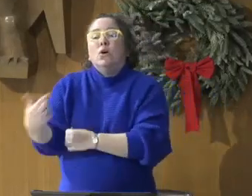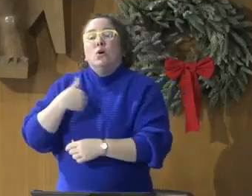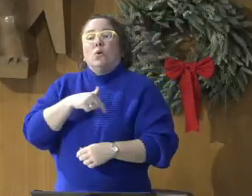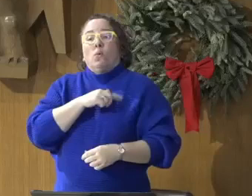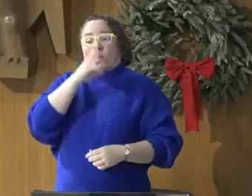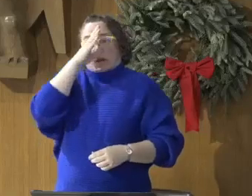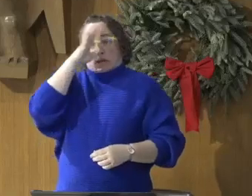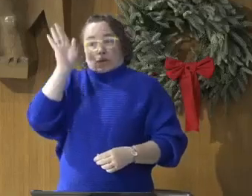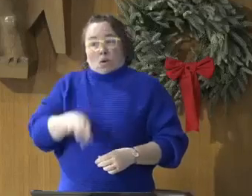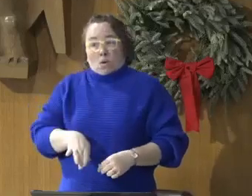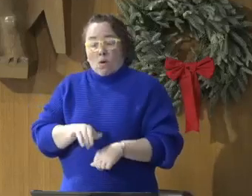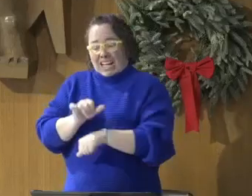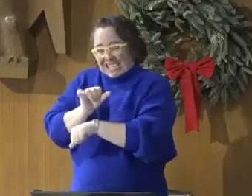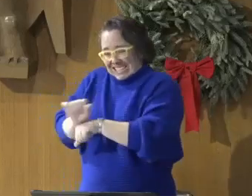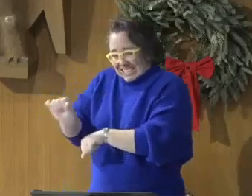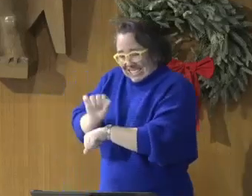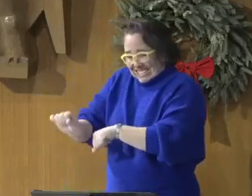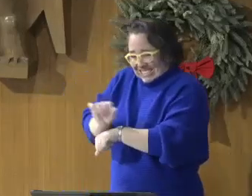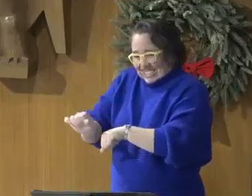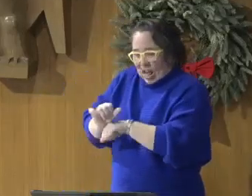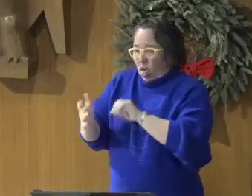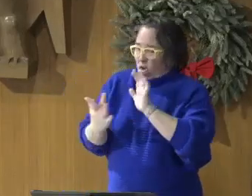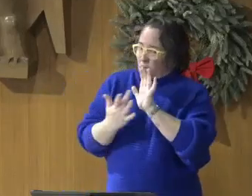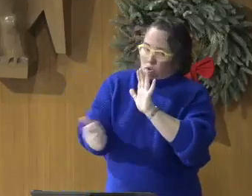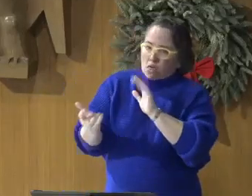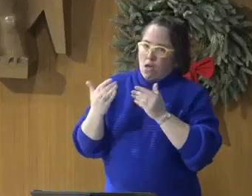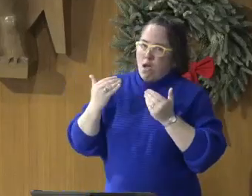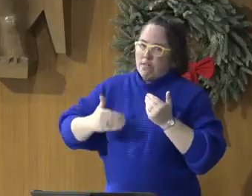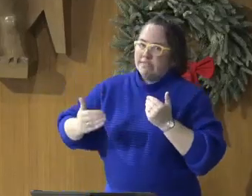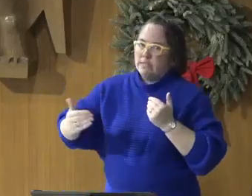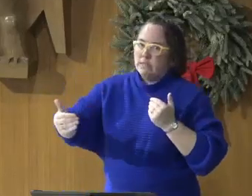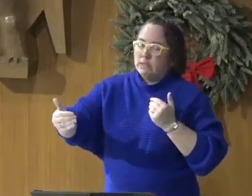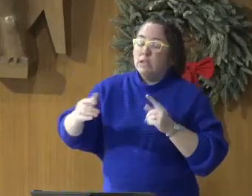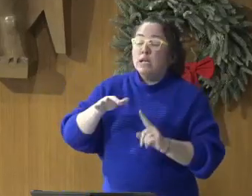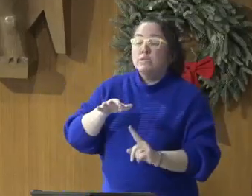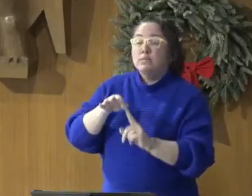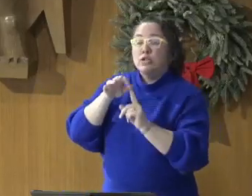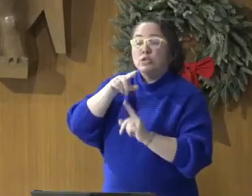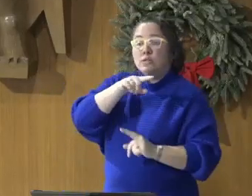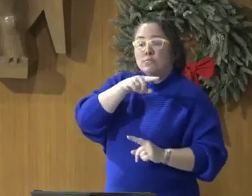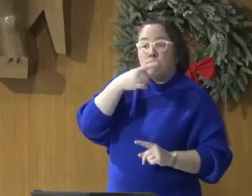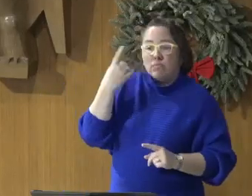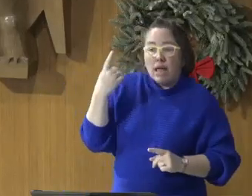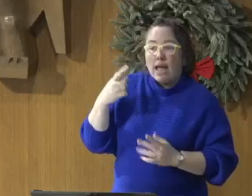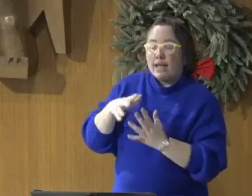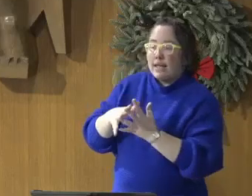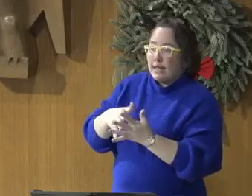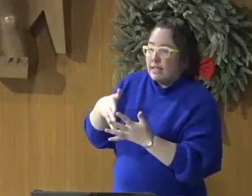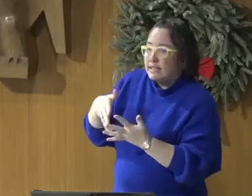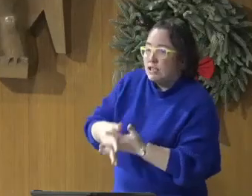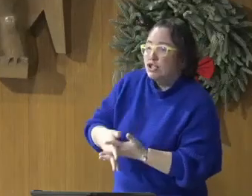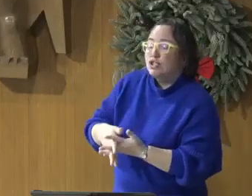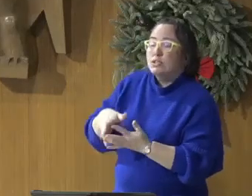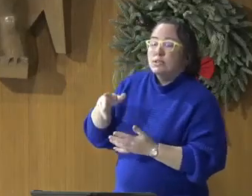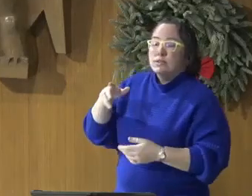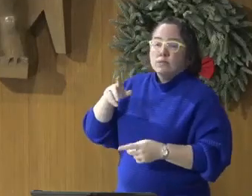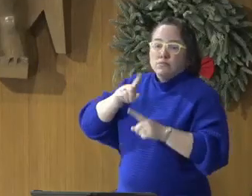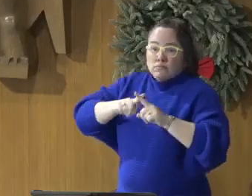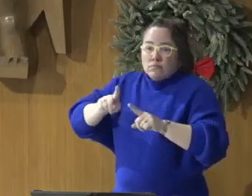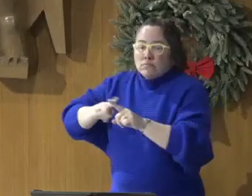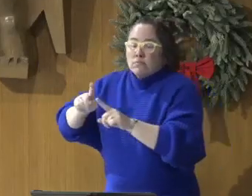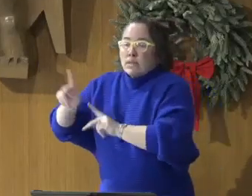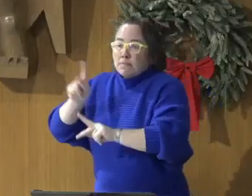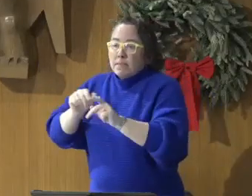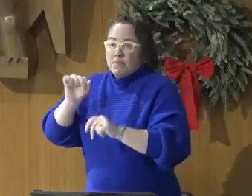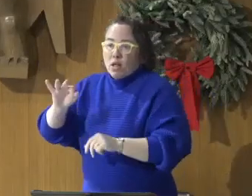that labor is exploited, especially labor of black, indigenous, Latinx, and other people of